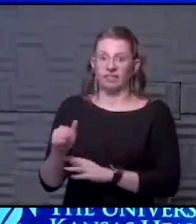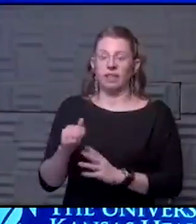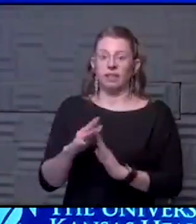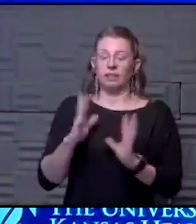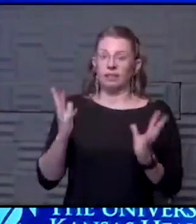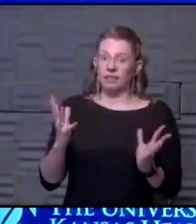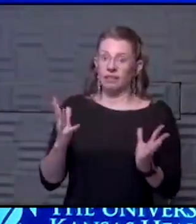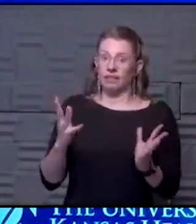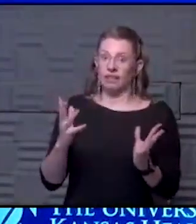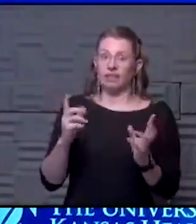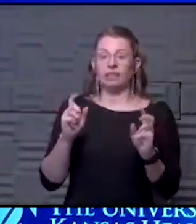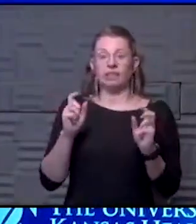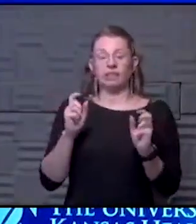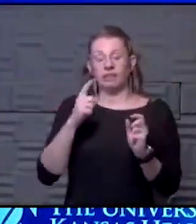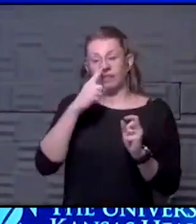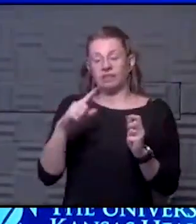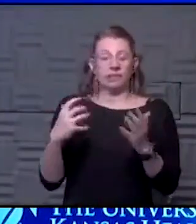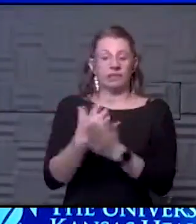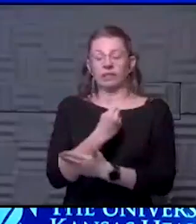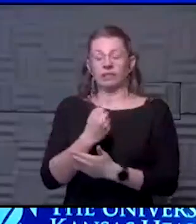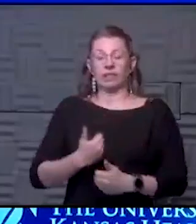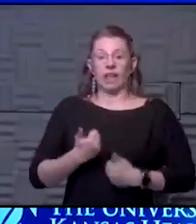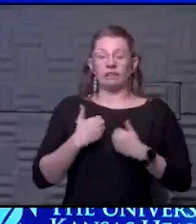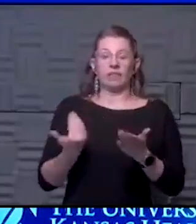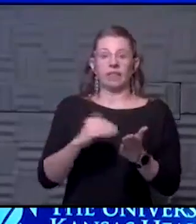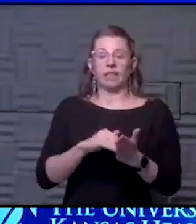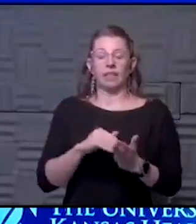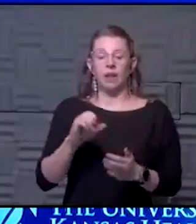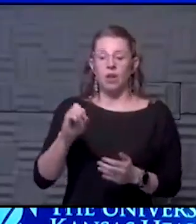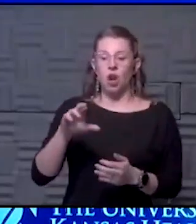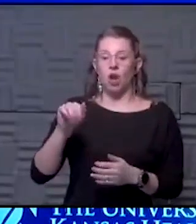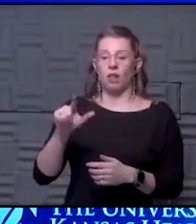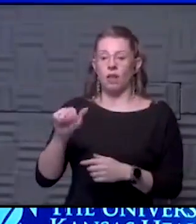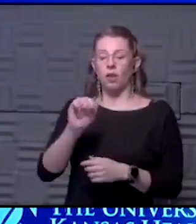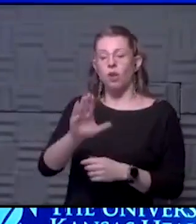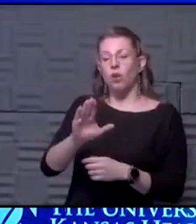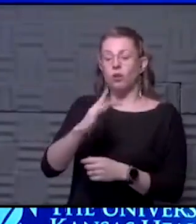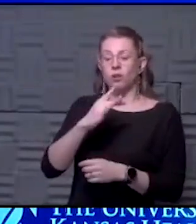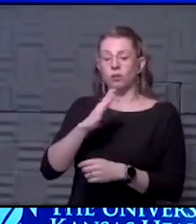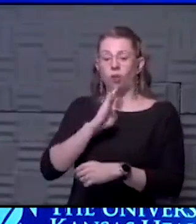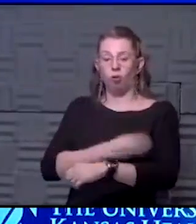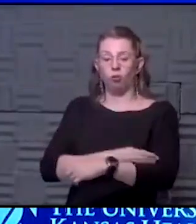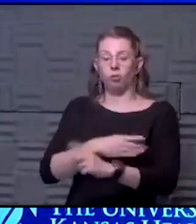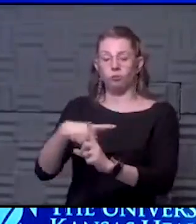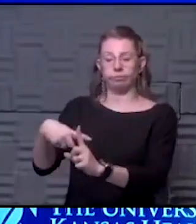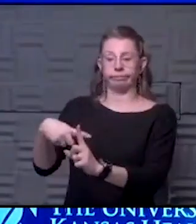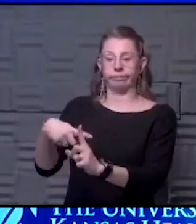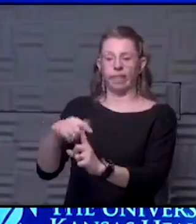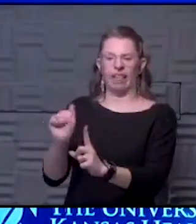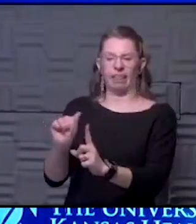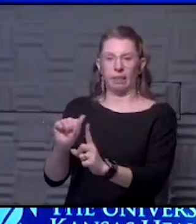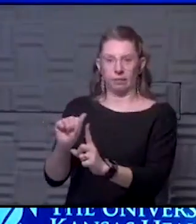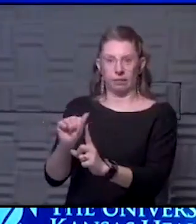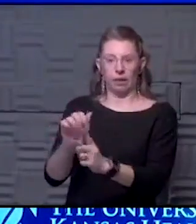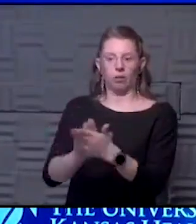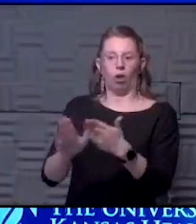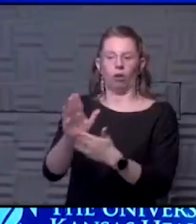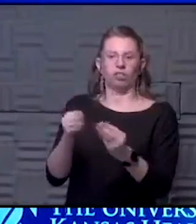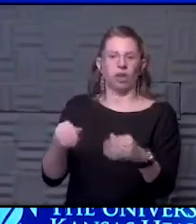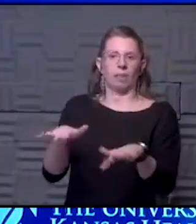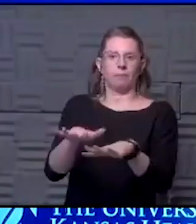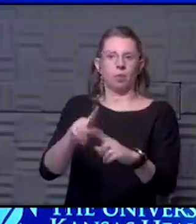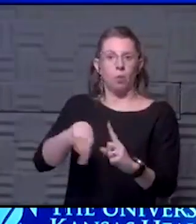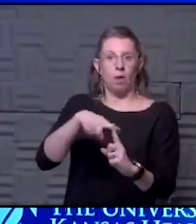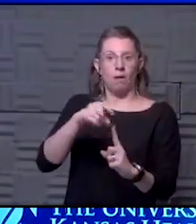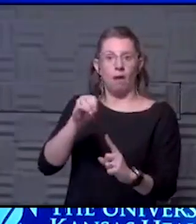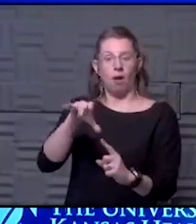can I get a life here or what? Carla's daughter is an athlete. Her daughter tested positive on her college campus in